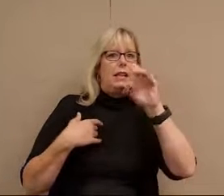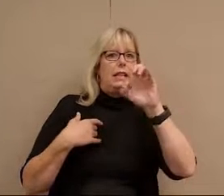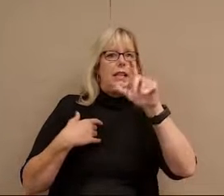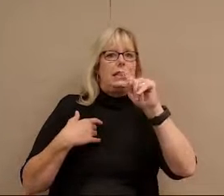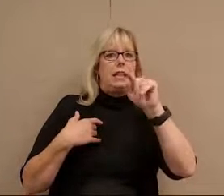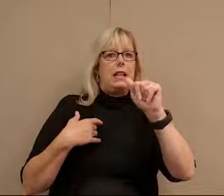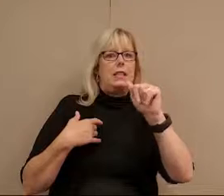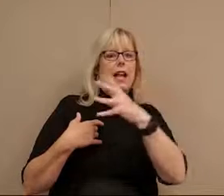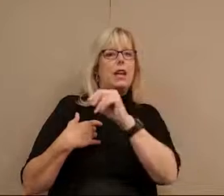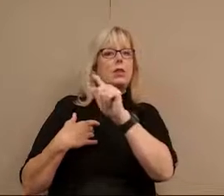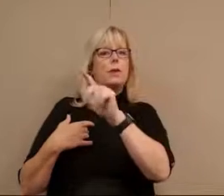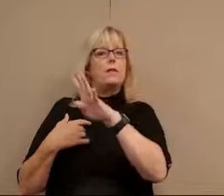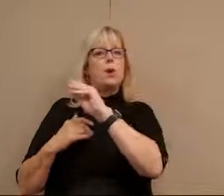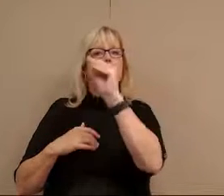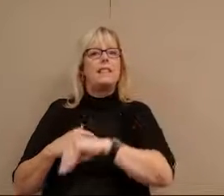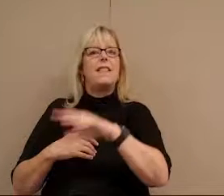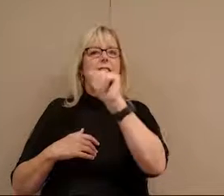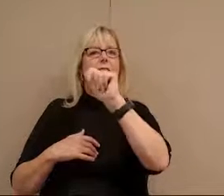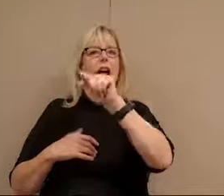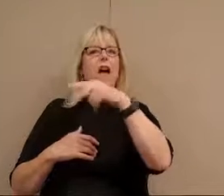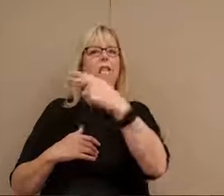24% are the Alpha.